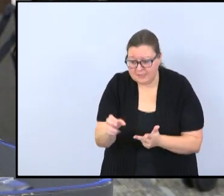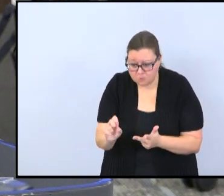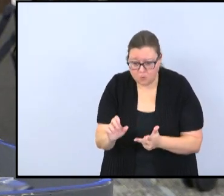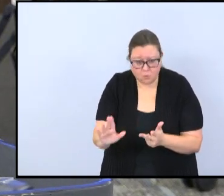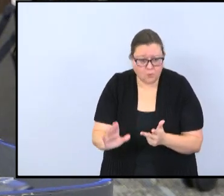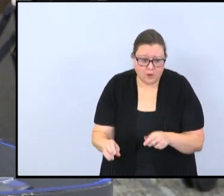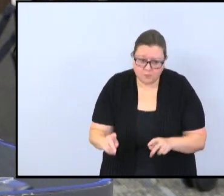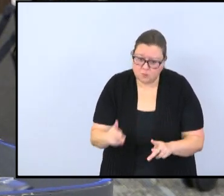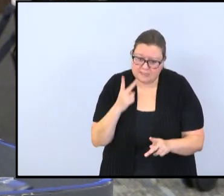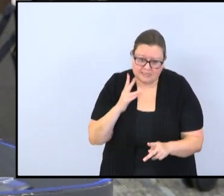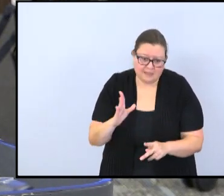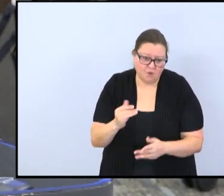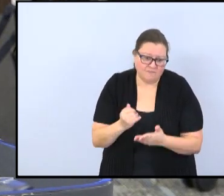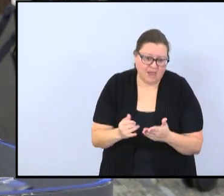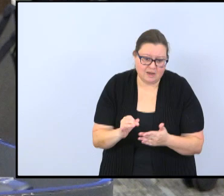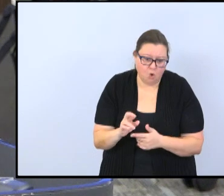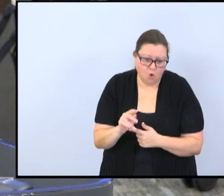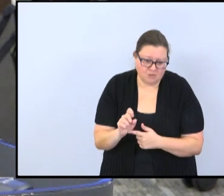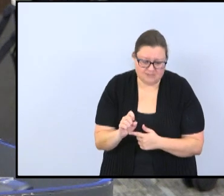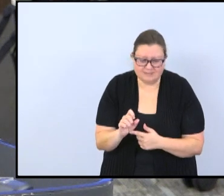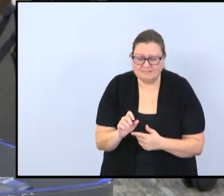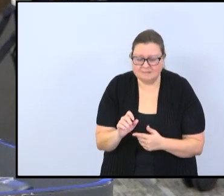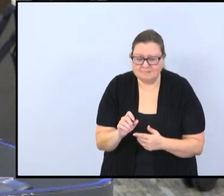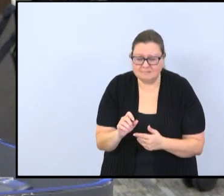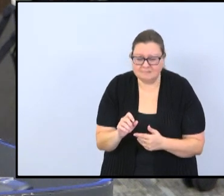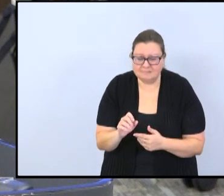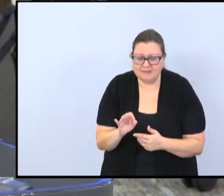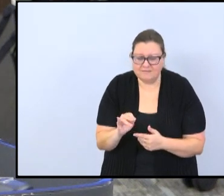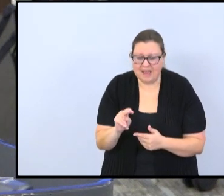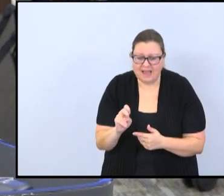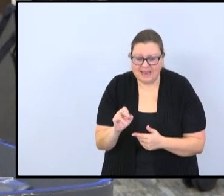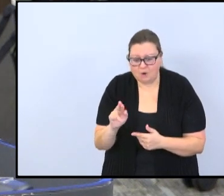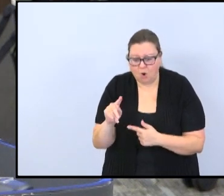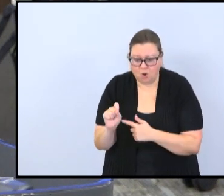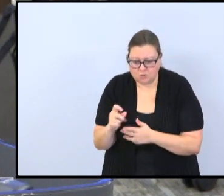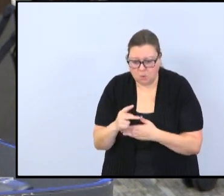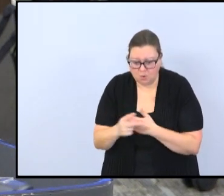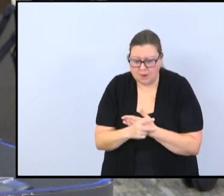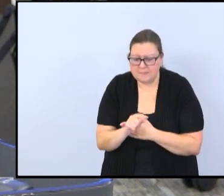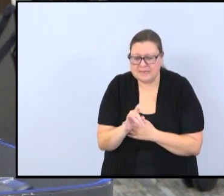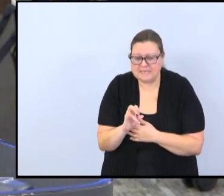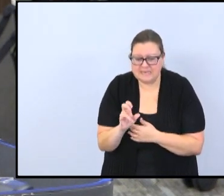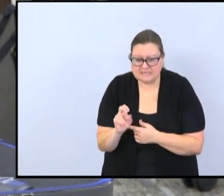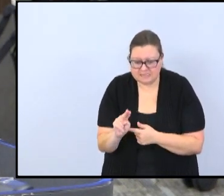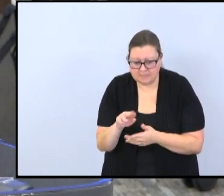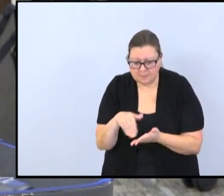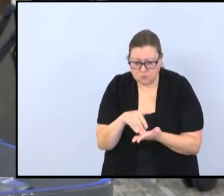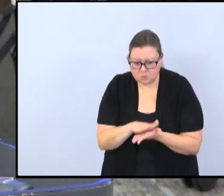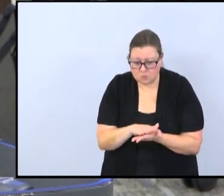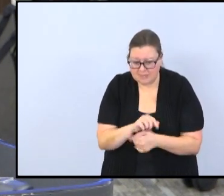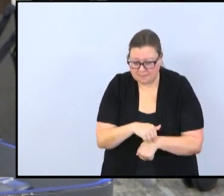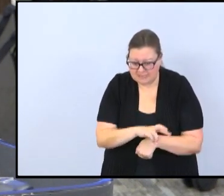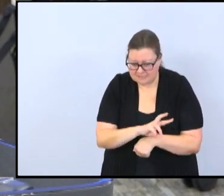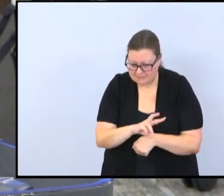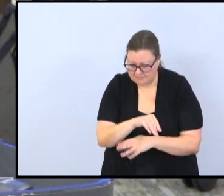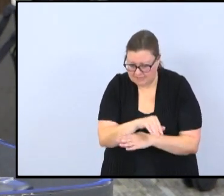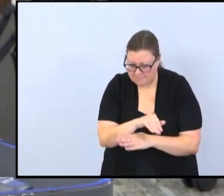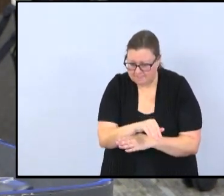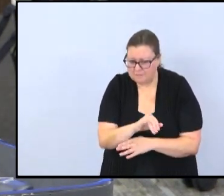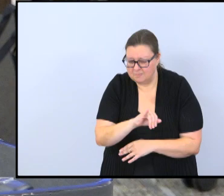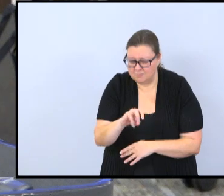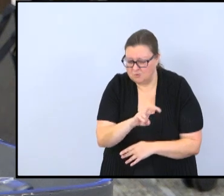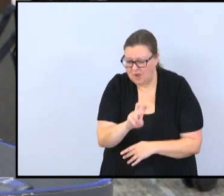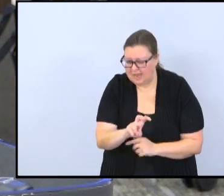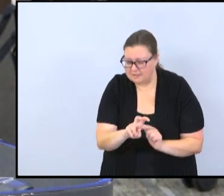the incredible fine arts program on display, and it will be at Tennyson Middle School at 6 p.m. Enjoy. Thank